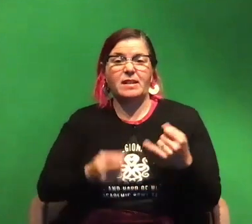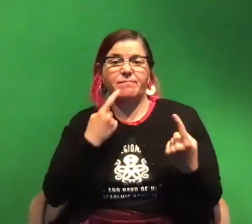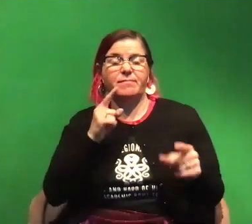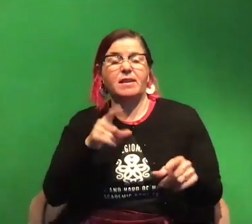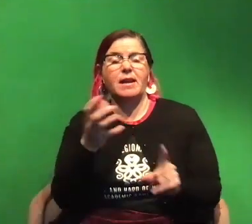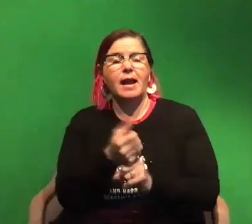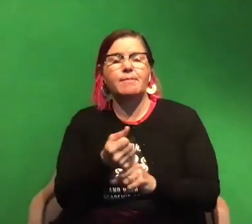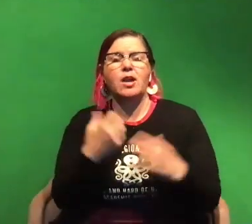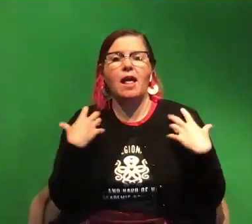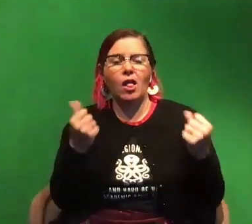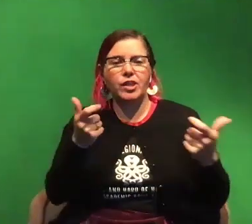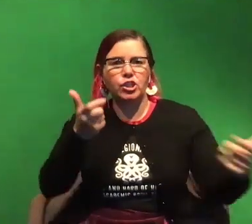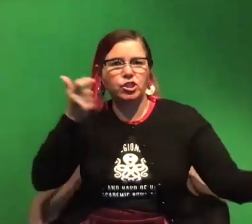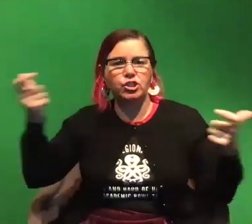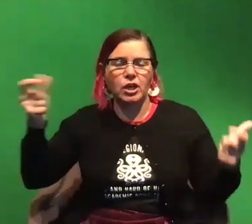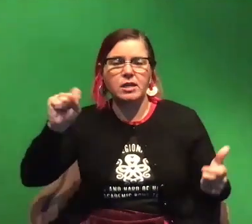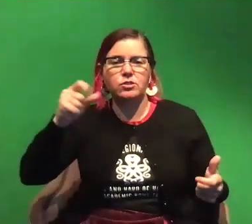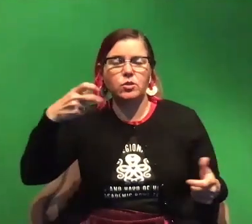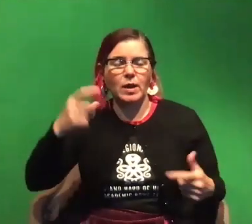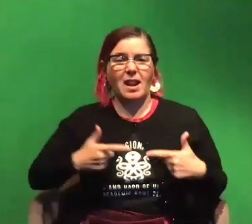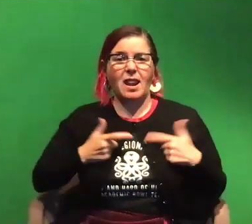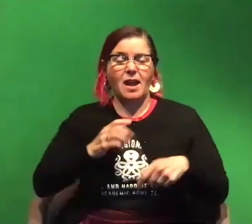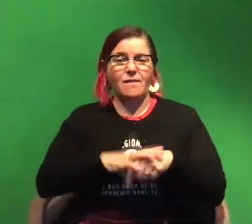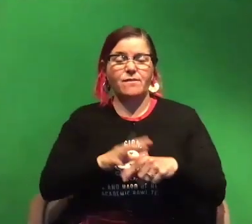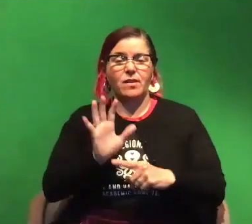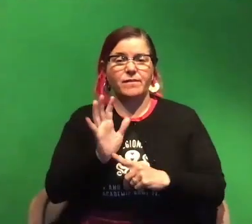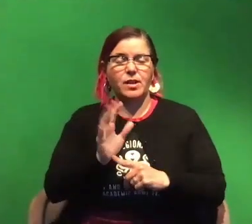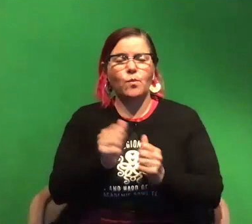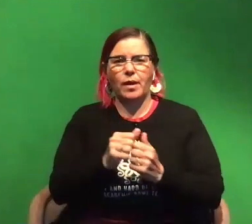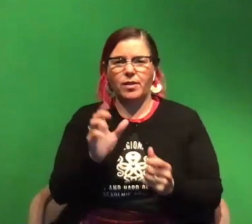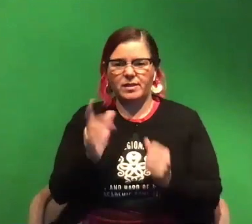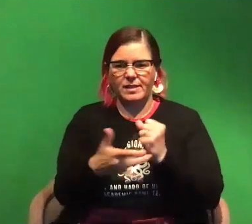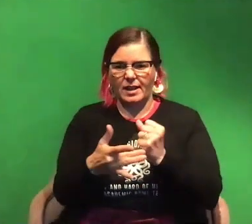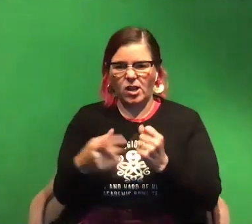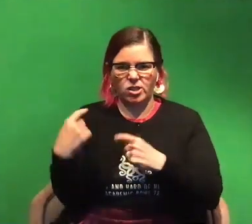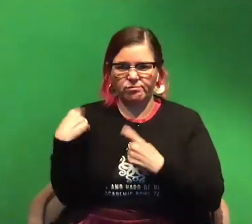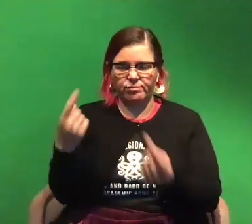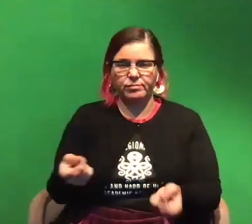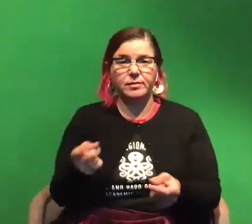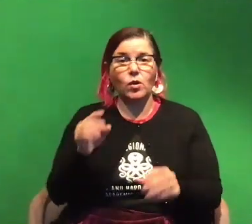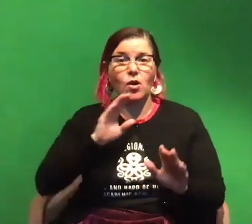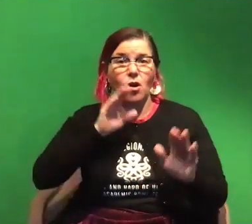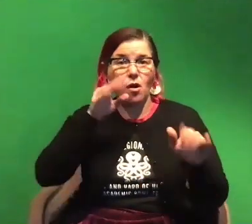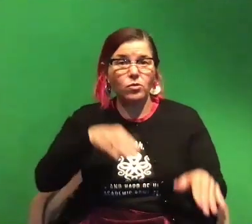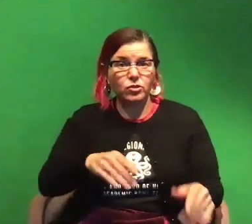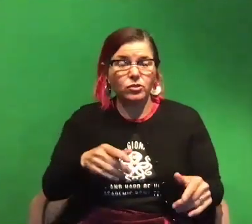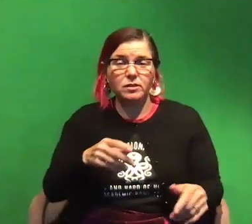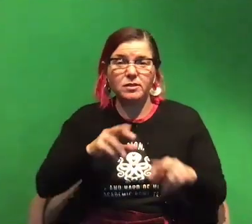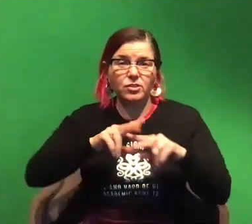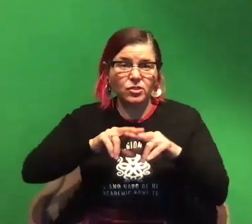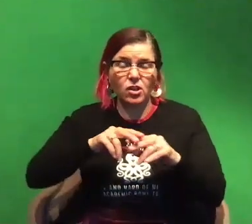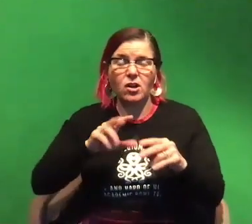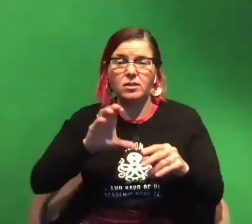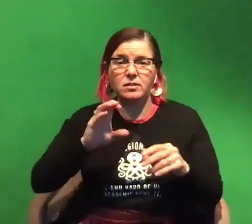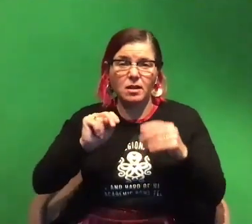healthy giant squid, alive on video with all the technology that exists. So in the oceans, because of the salt content of the